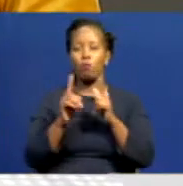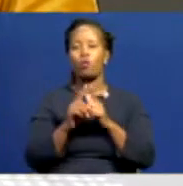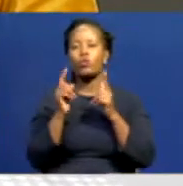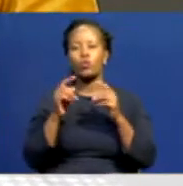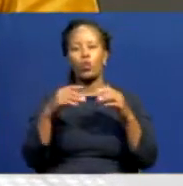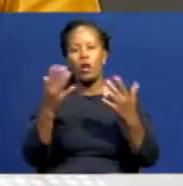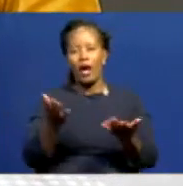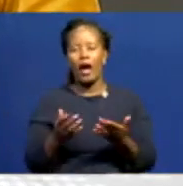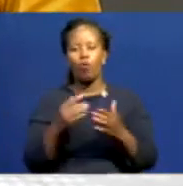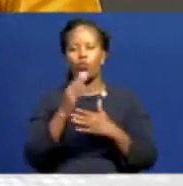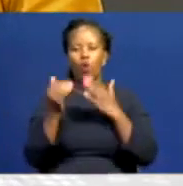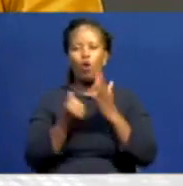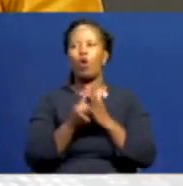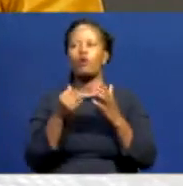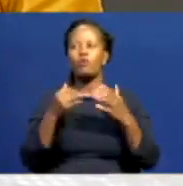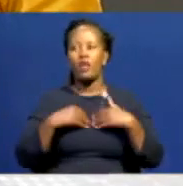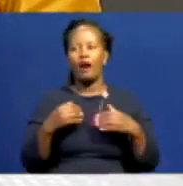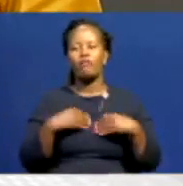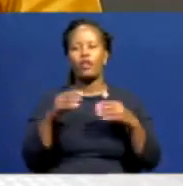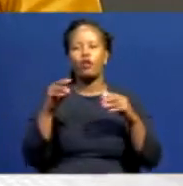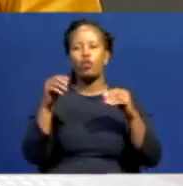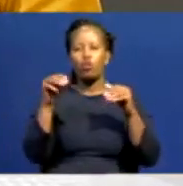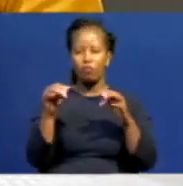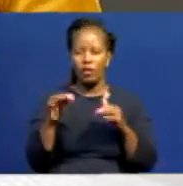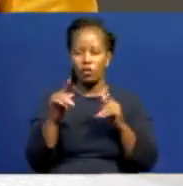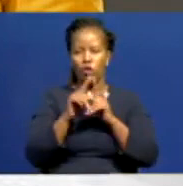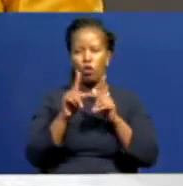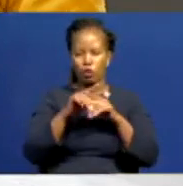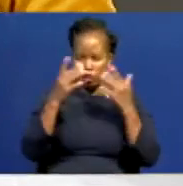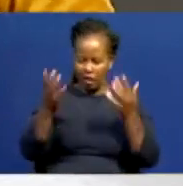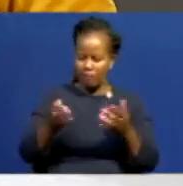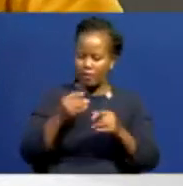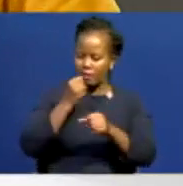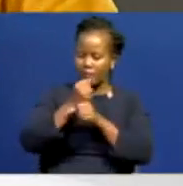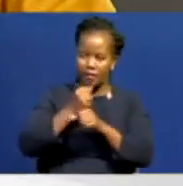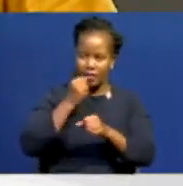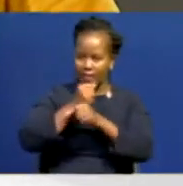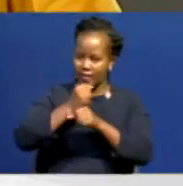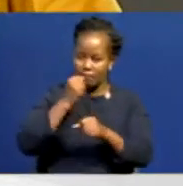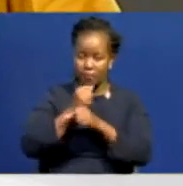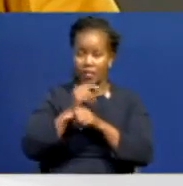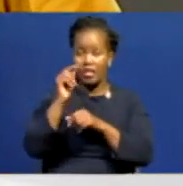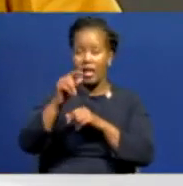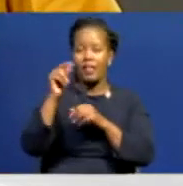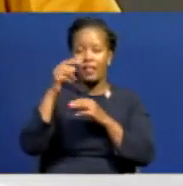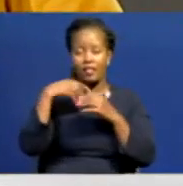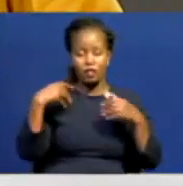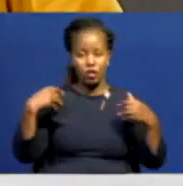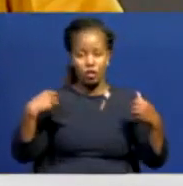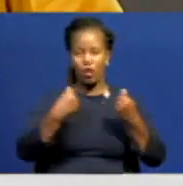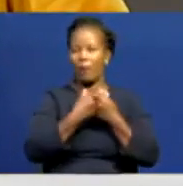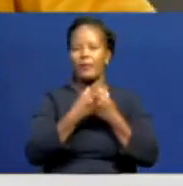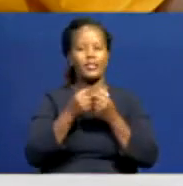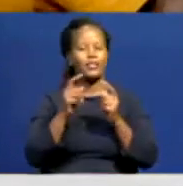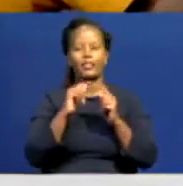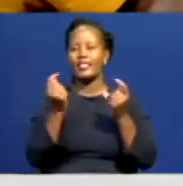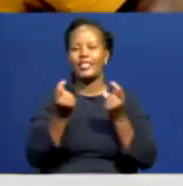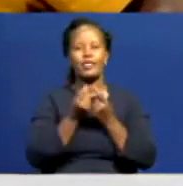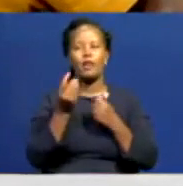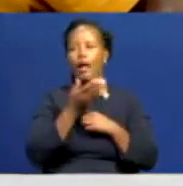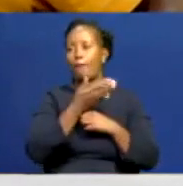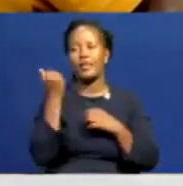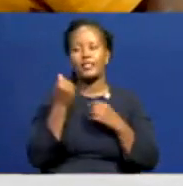the qualifiers, the qualifiers and how they've been performing, the build-up towards this tournament. They are really, really good. good. So watch out.